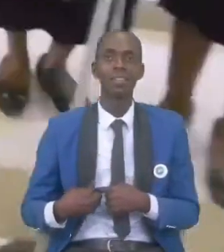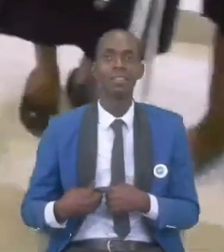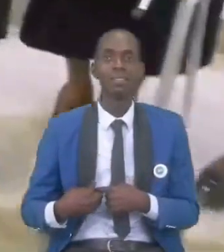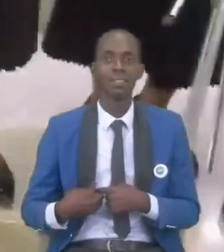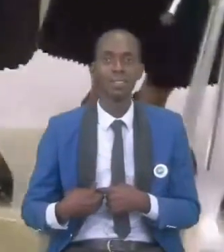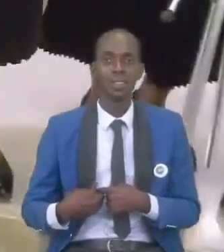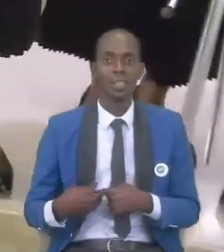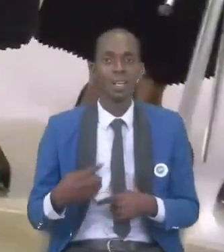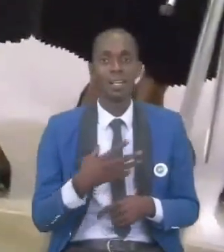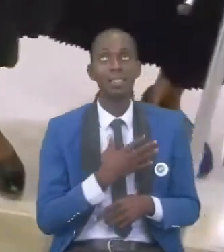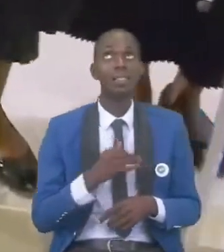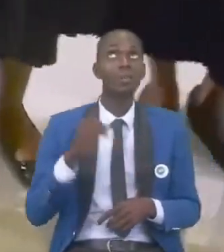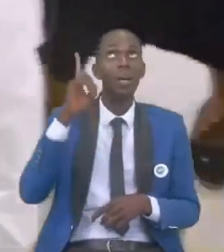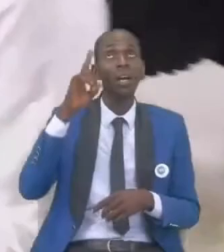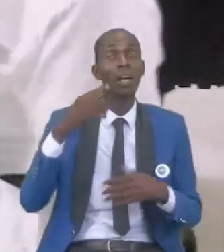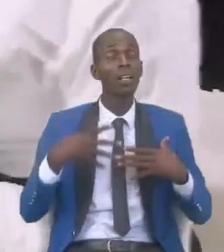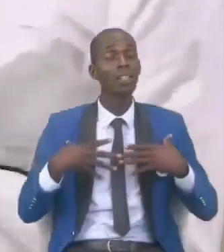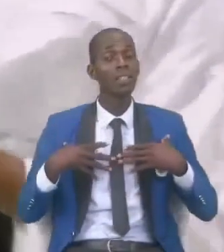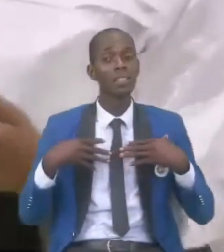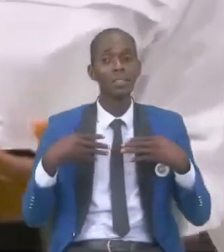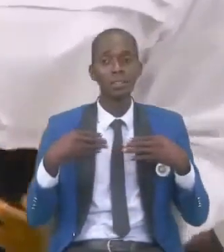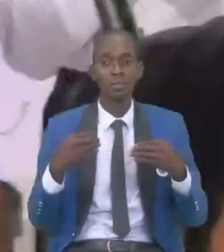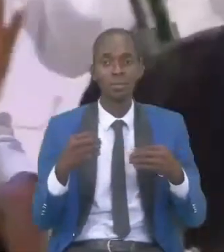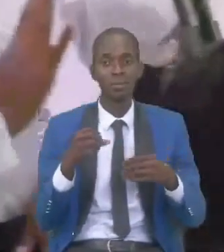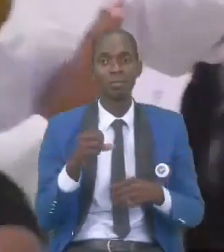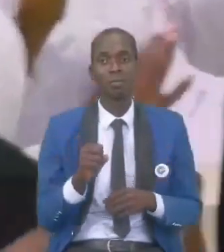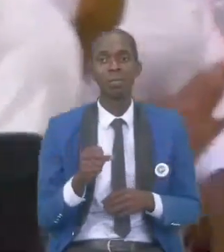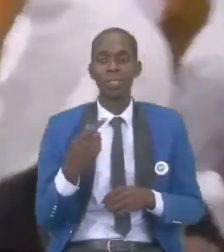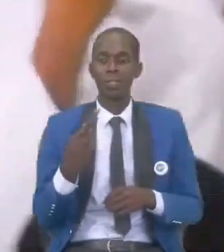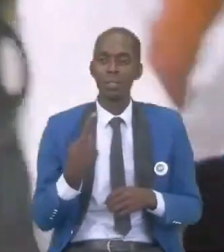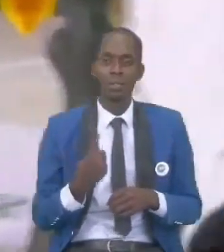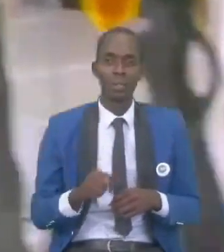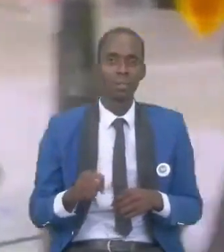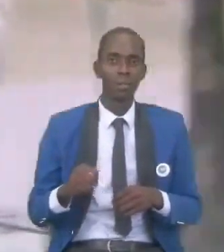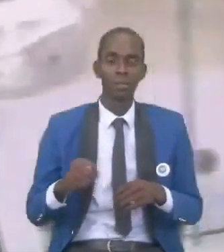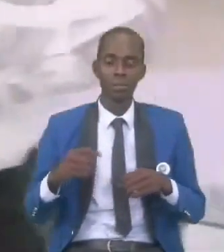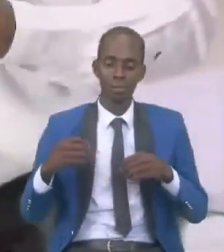brokenhearted. And he binds up the